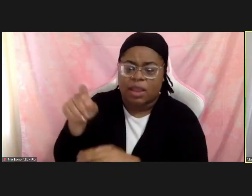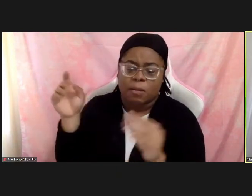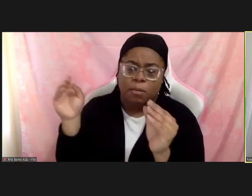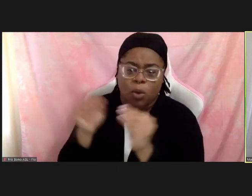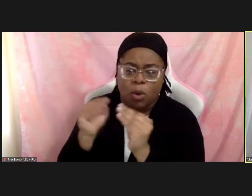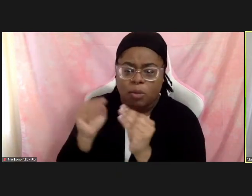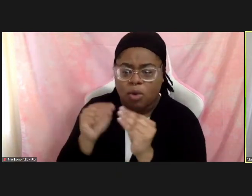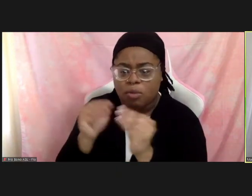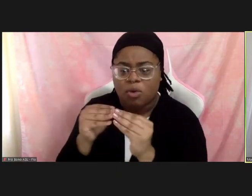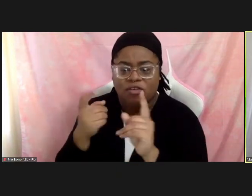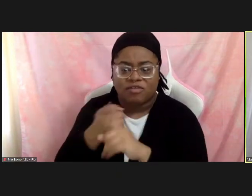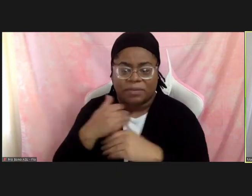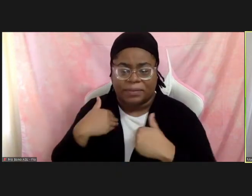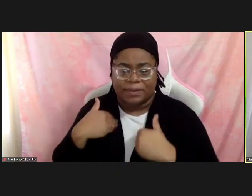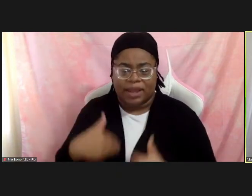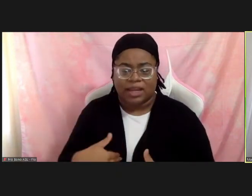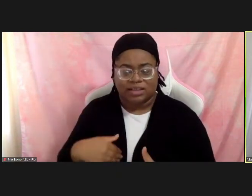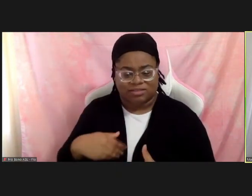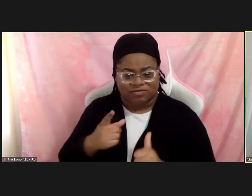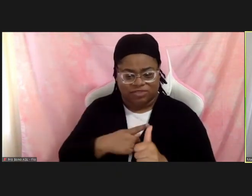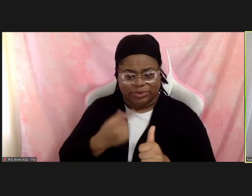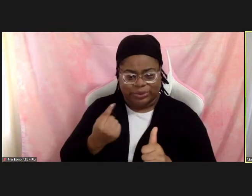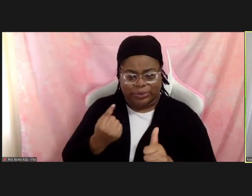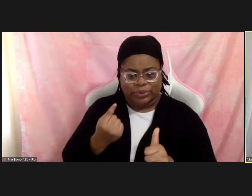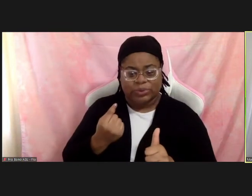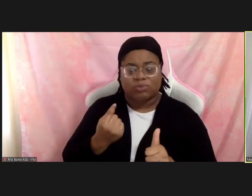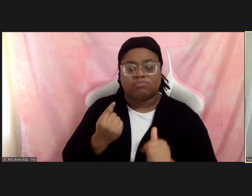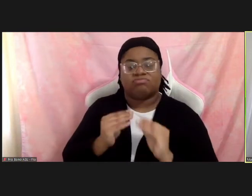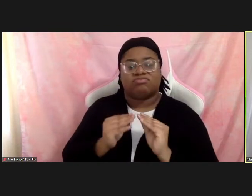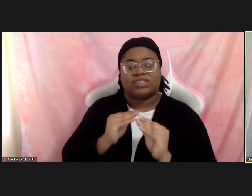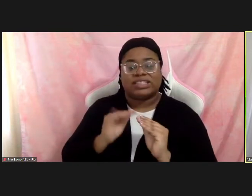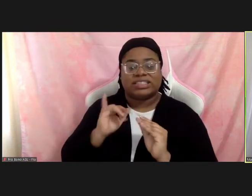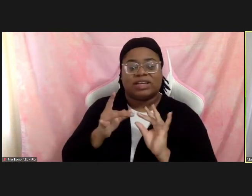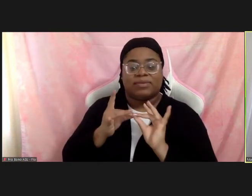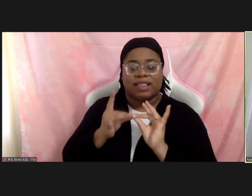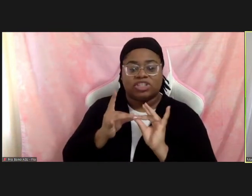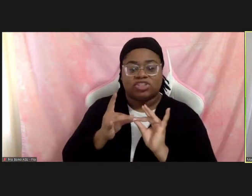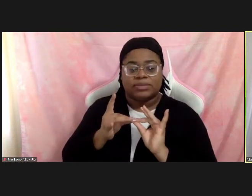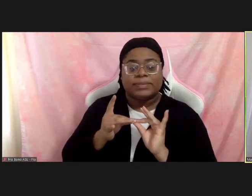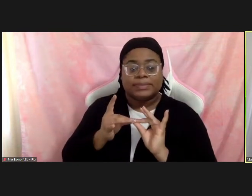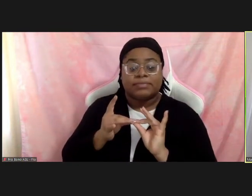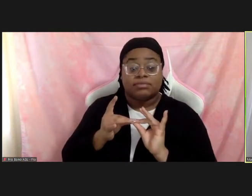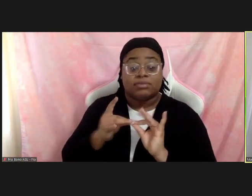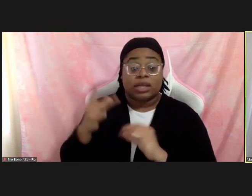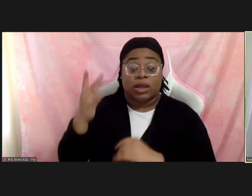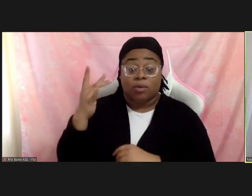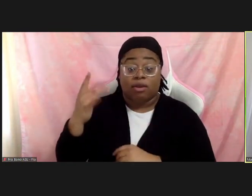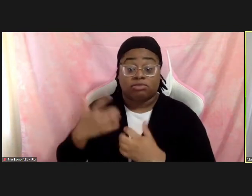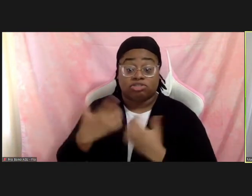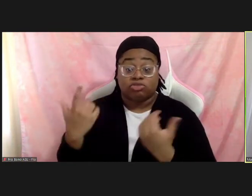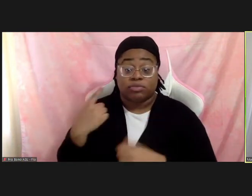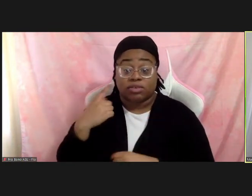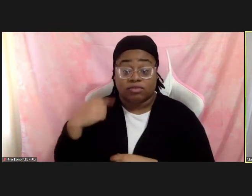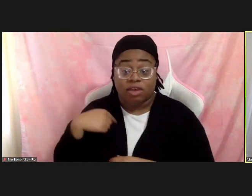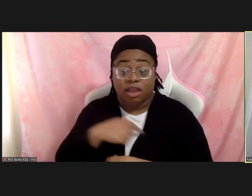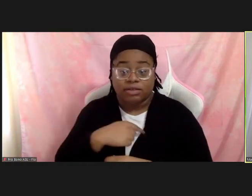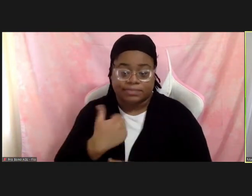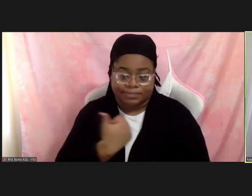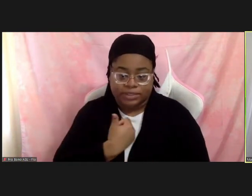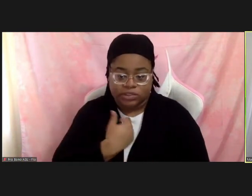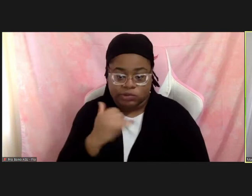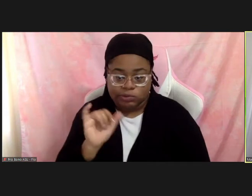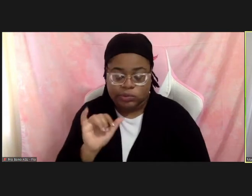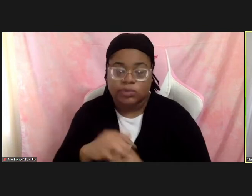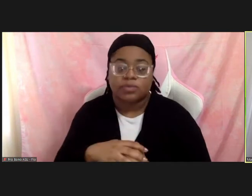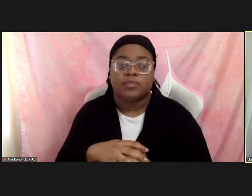our bodies, we must first mend that relationship. Because for so many of us, myself included,